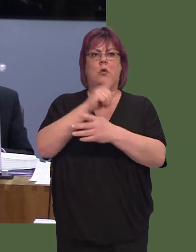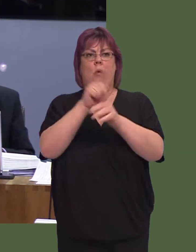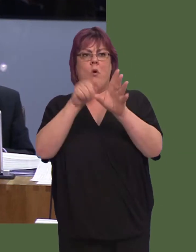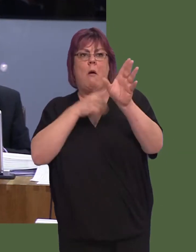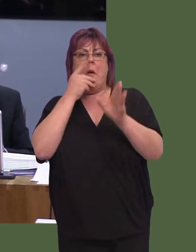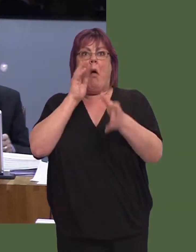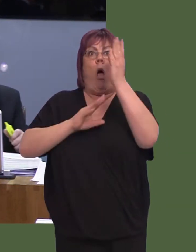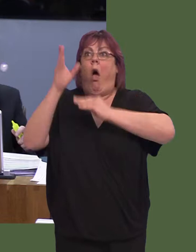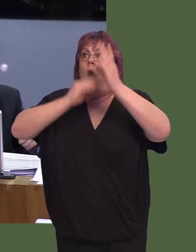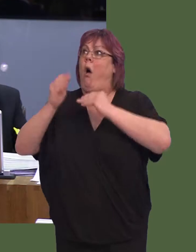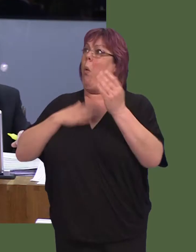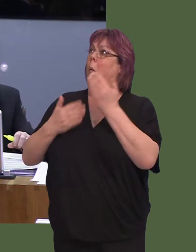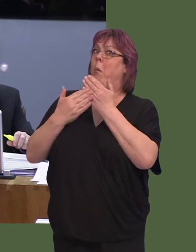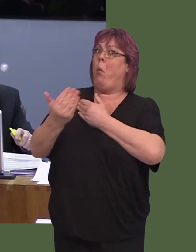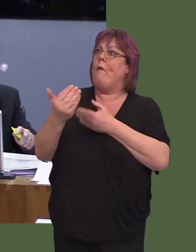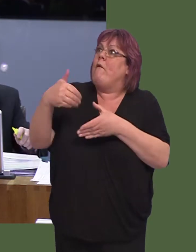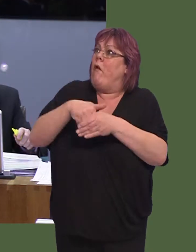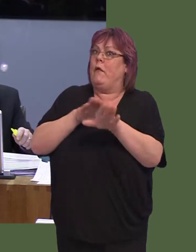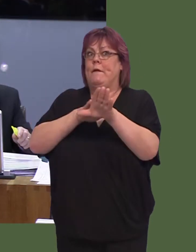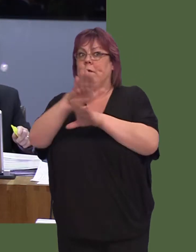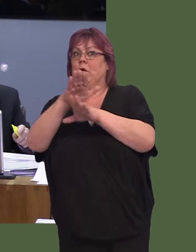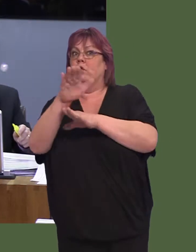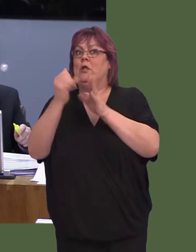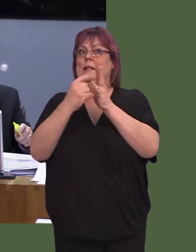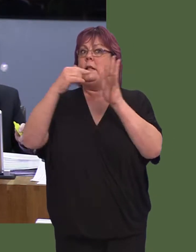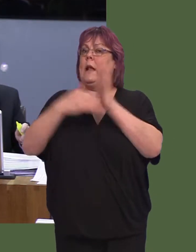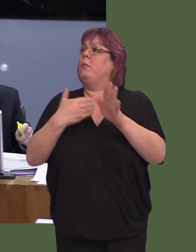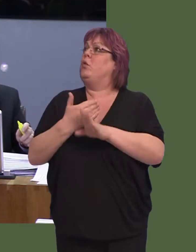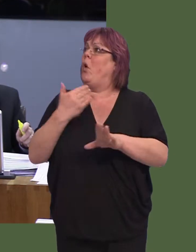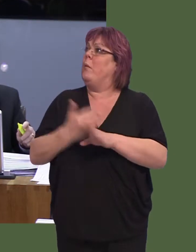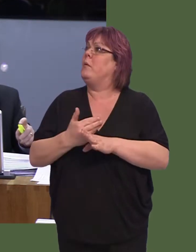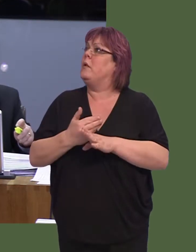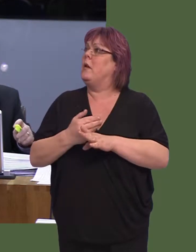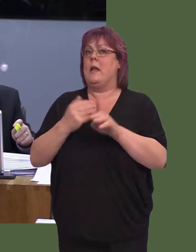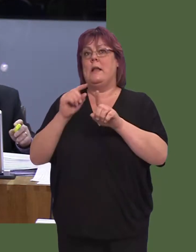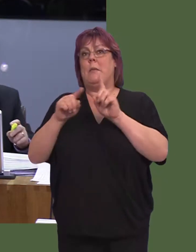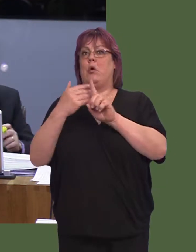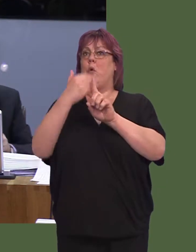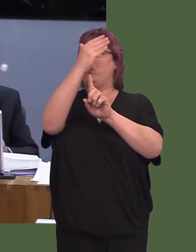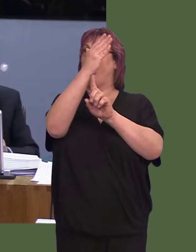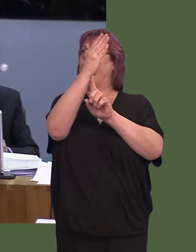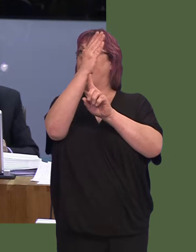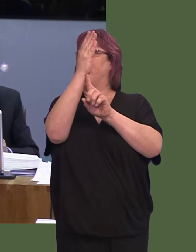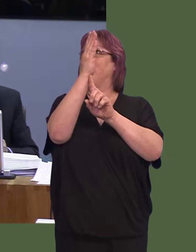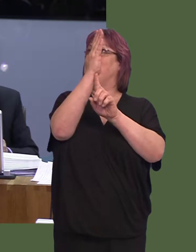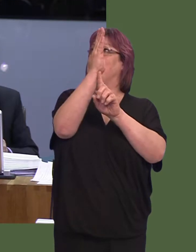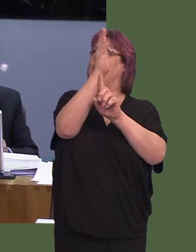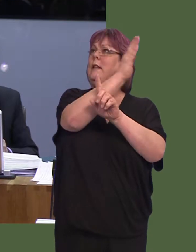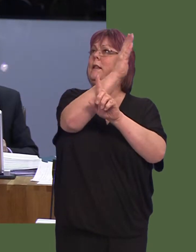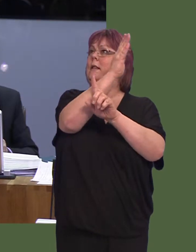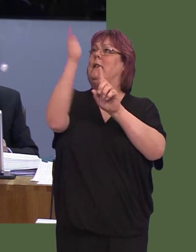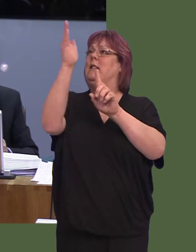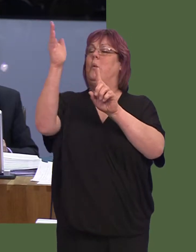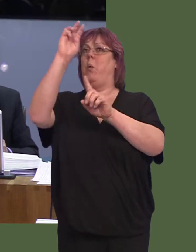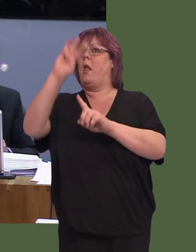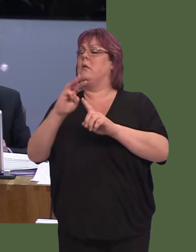people in order to take advantage of the STEM careers that are offered in North East Wales and elsewhere. What work are you